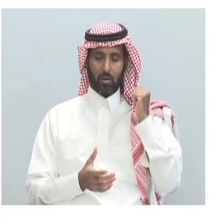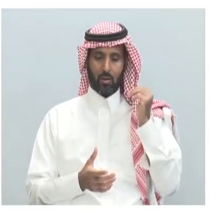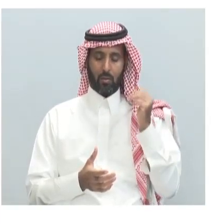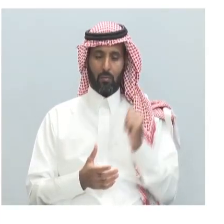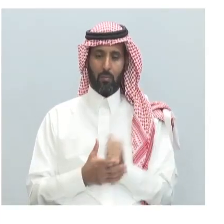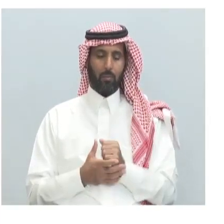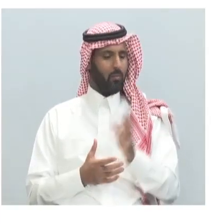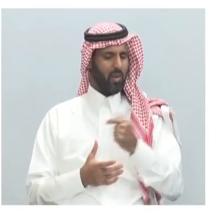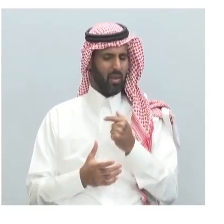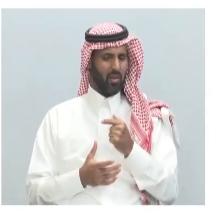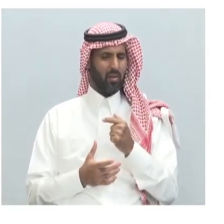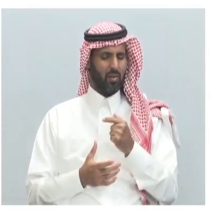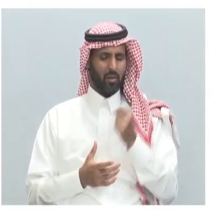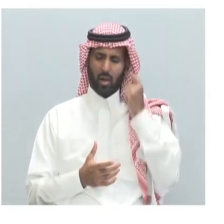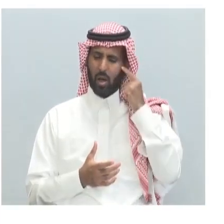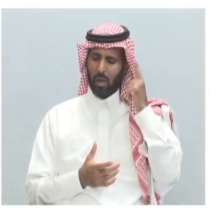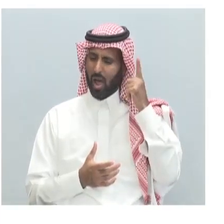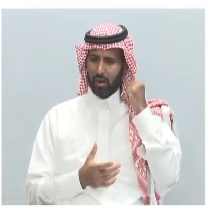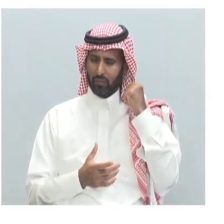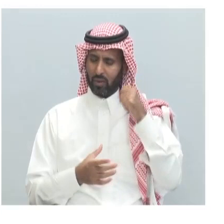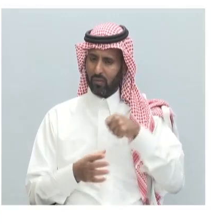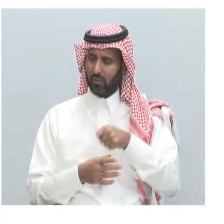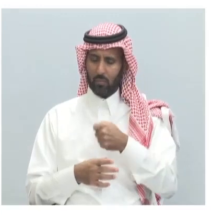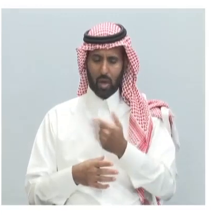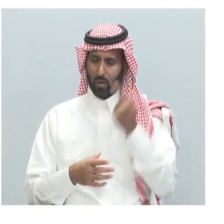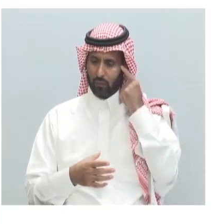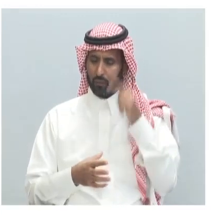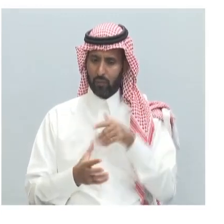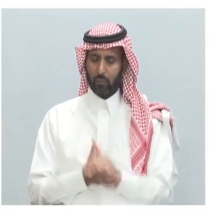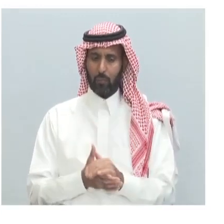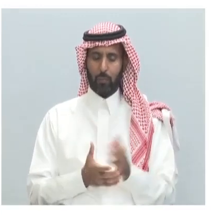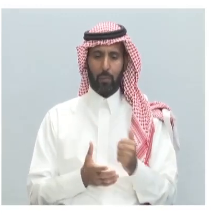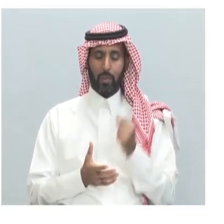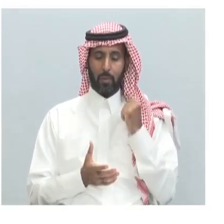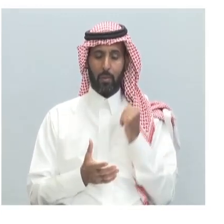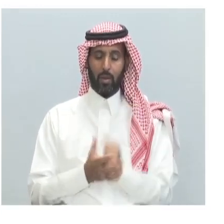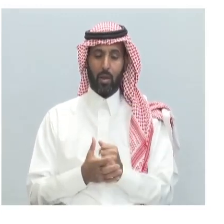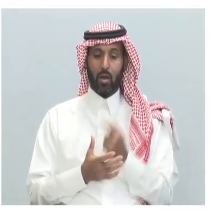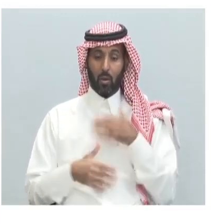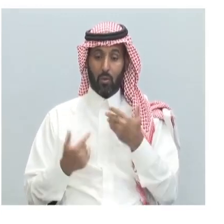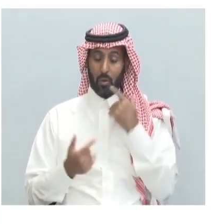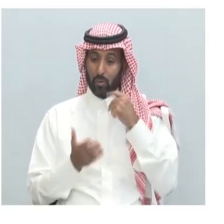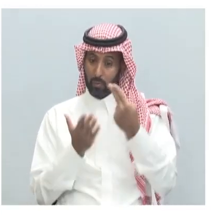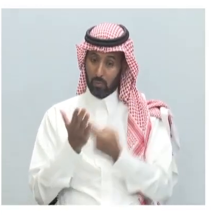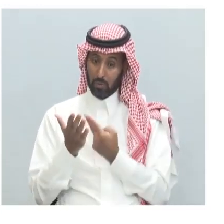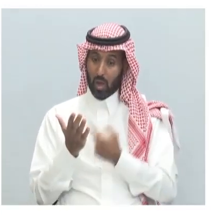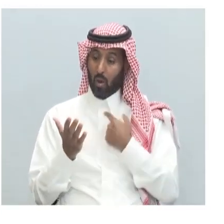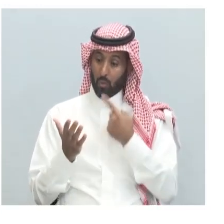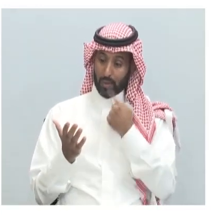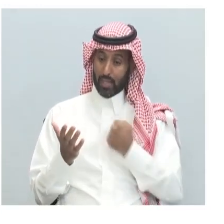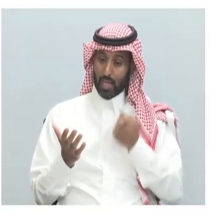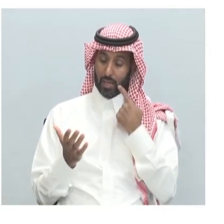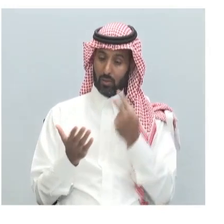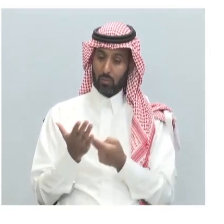But don't know how. But don't know how. Last one, I'd like to try painting.